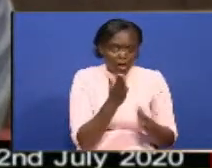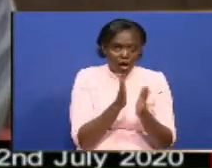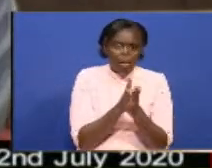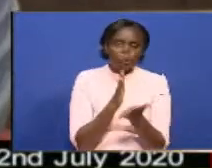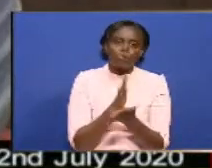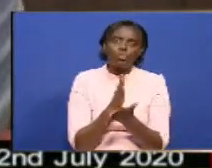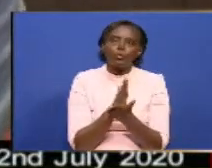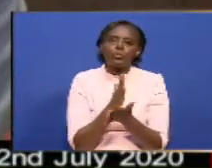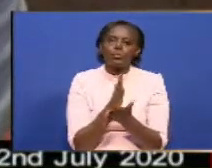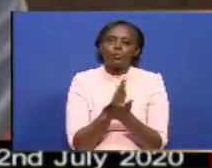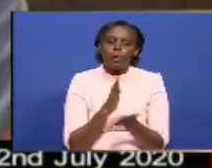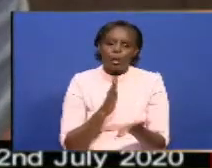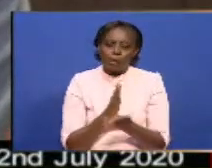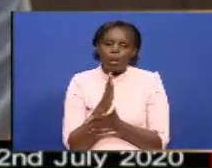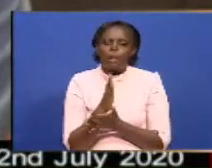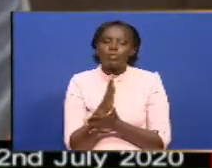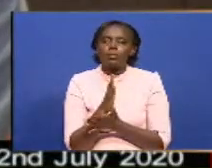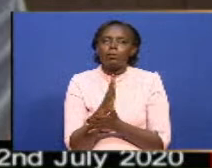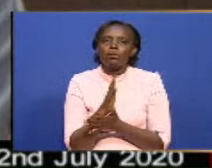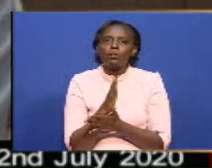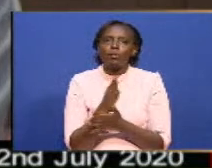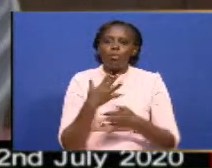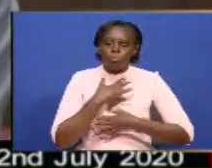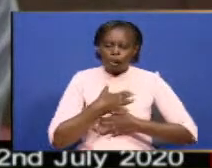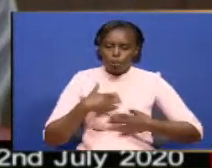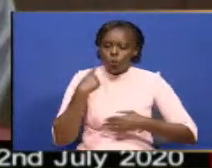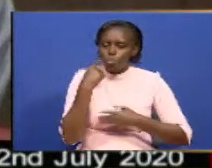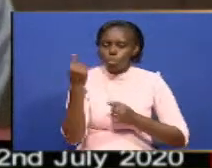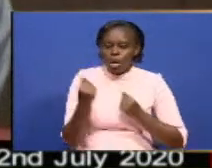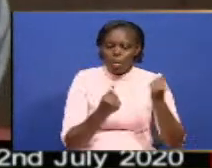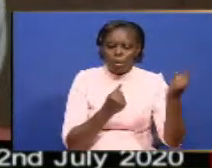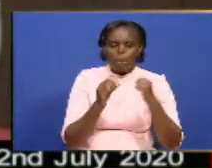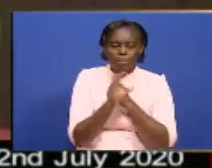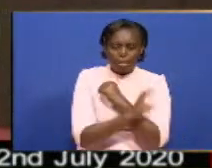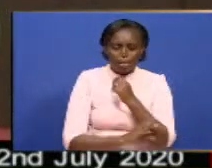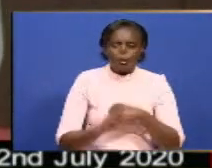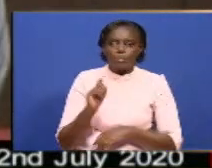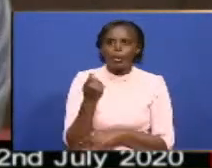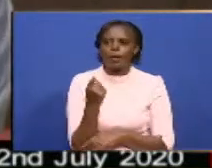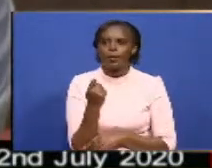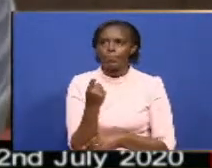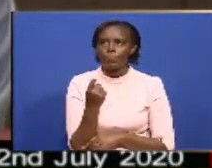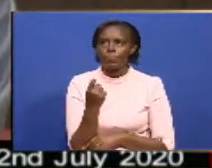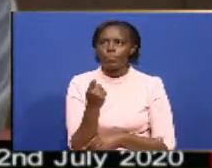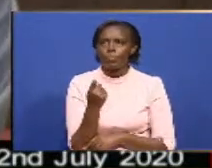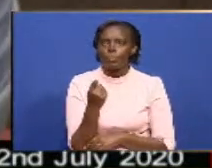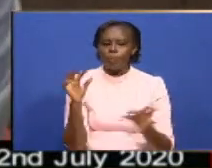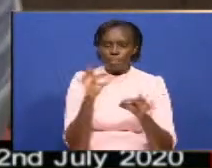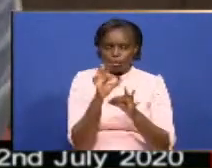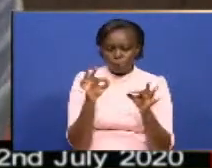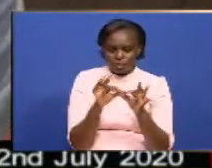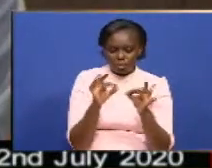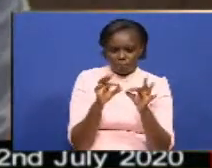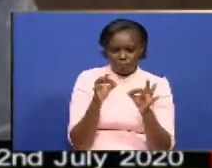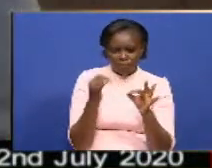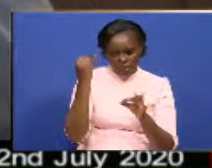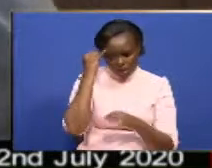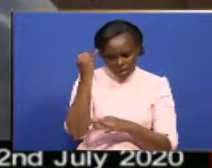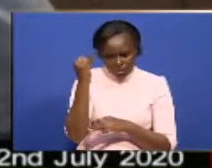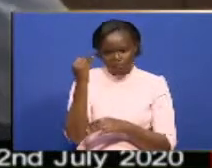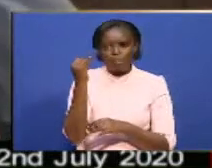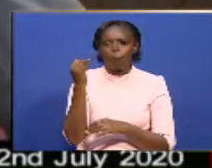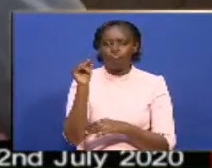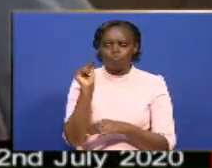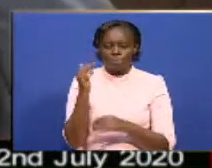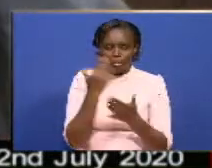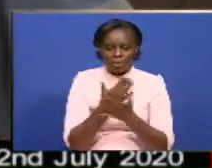course, they look at the rights of the refugees who come to the country. So this particular aspect of encampment is